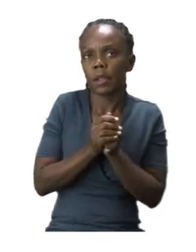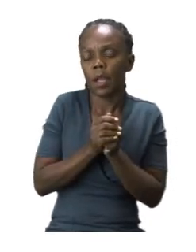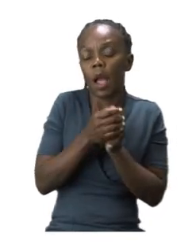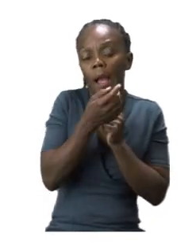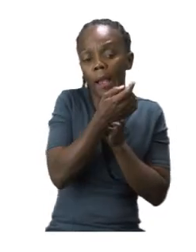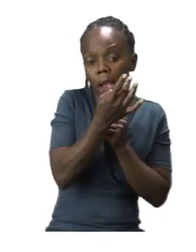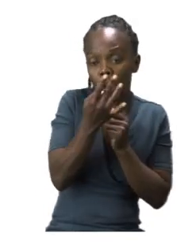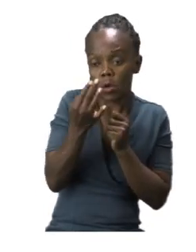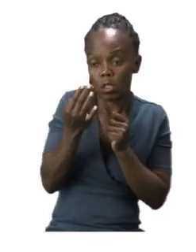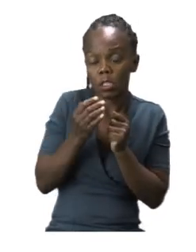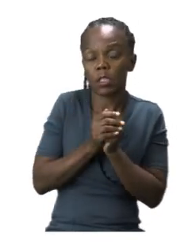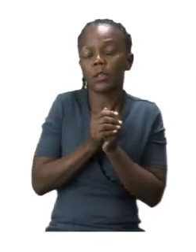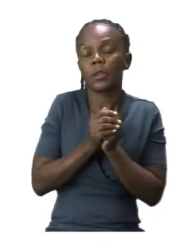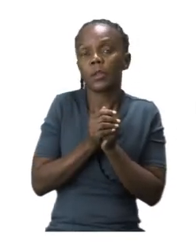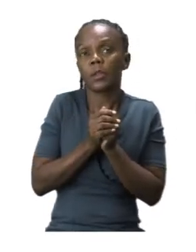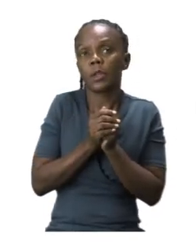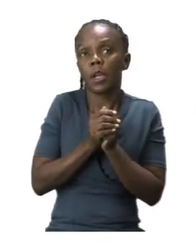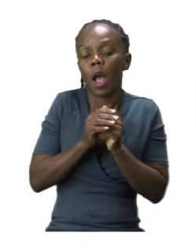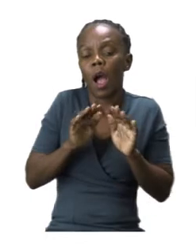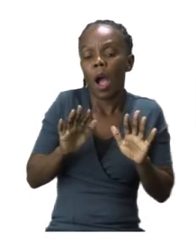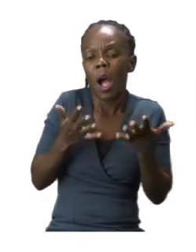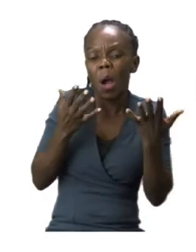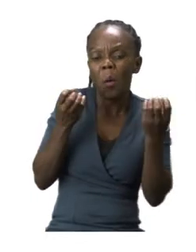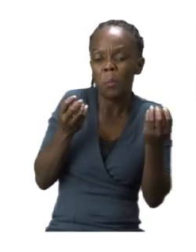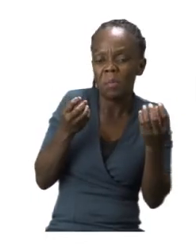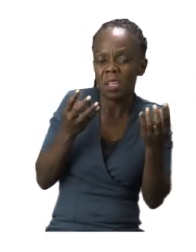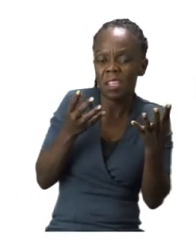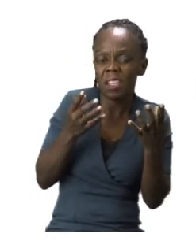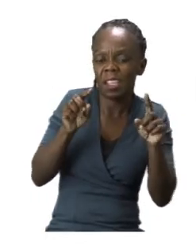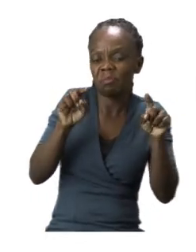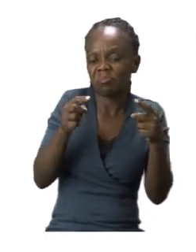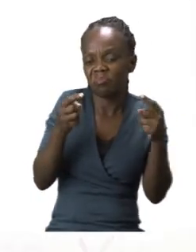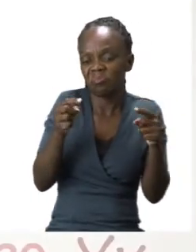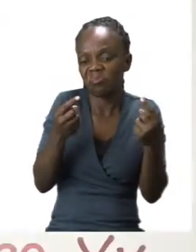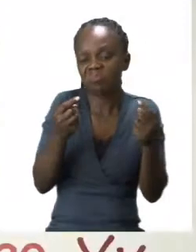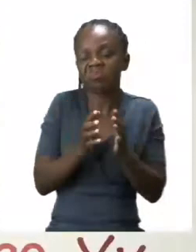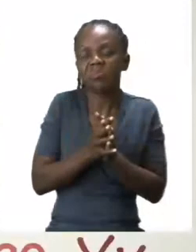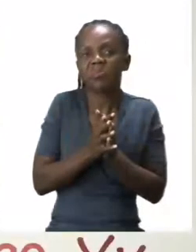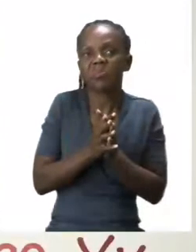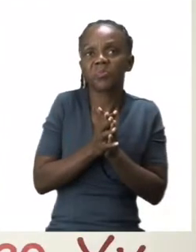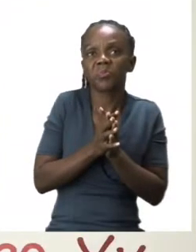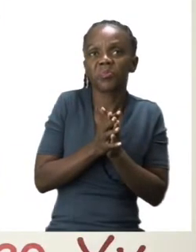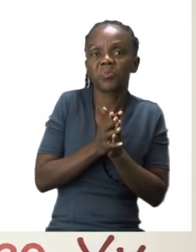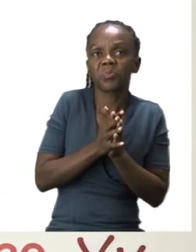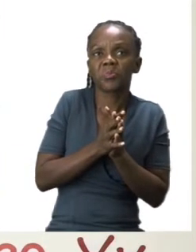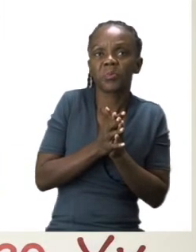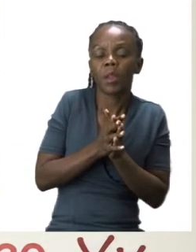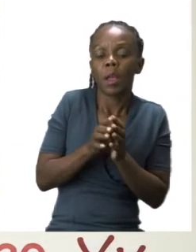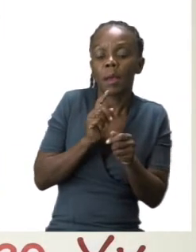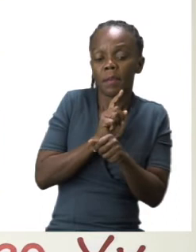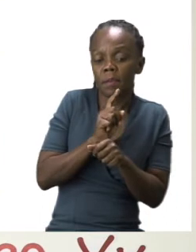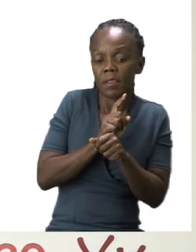for each. But before we do that, let's take a look at the board and discuss some of the buildings. Now,